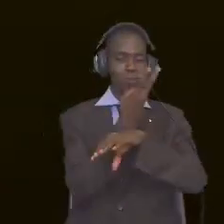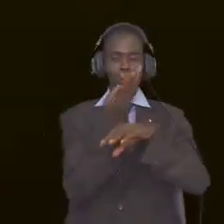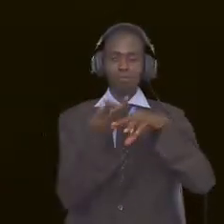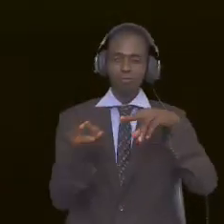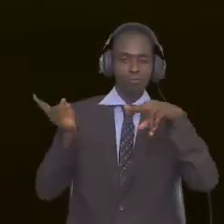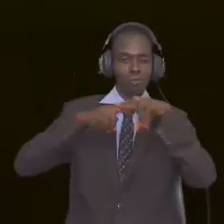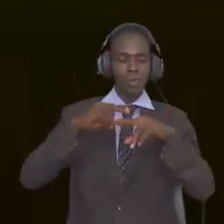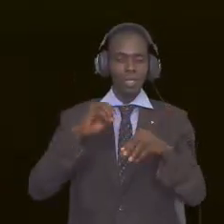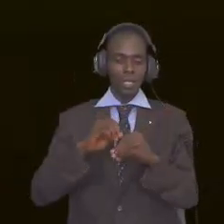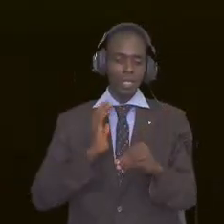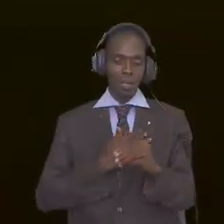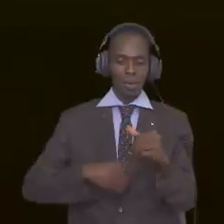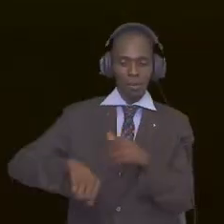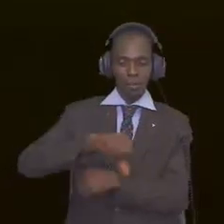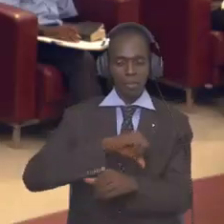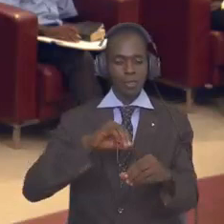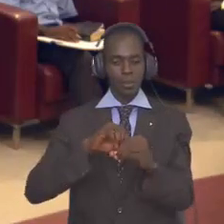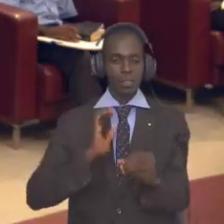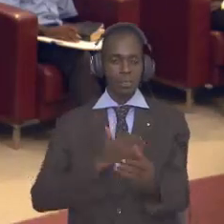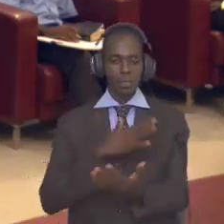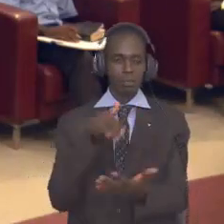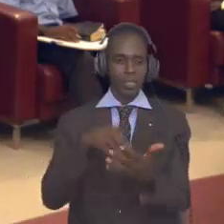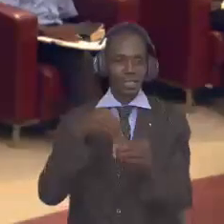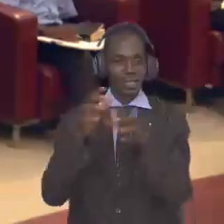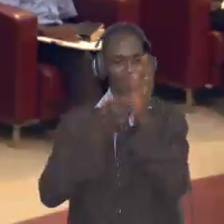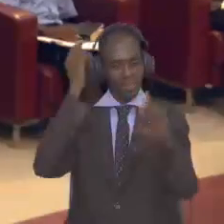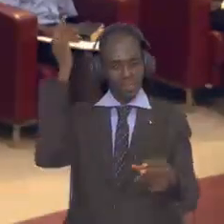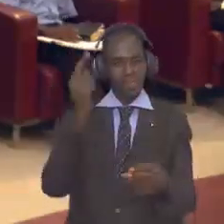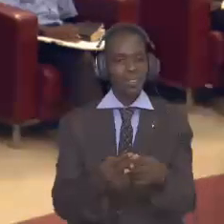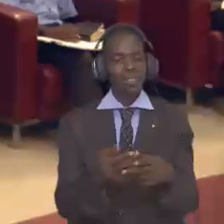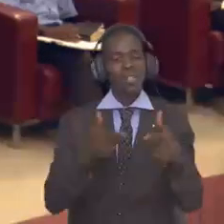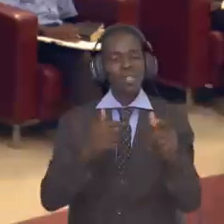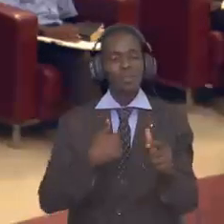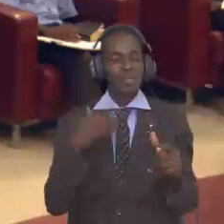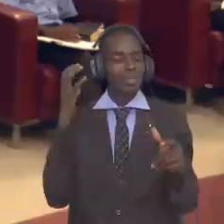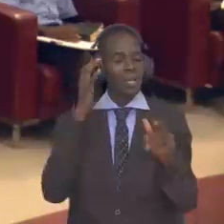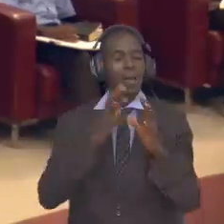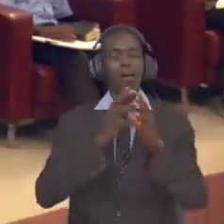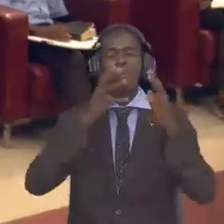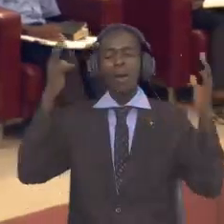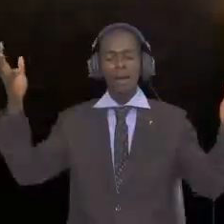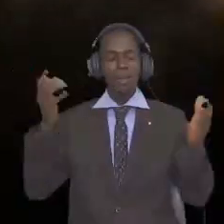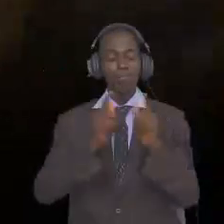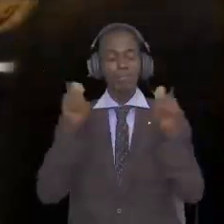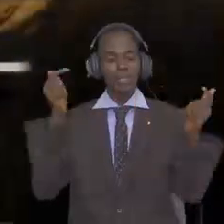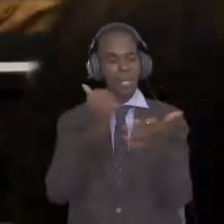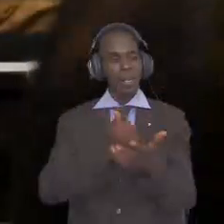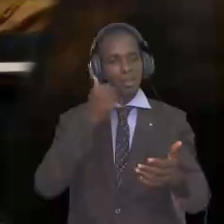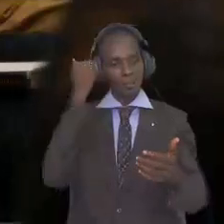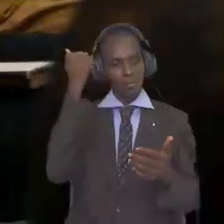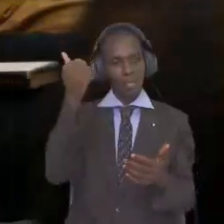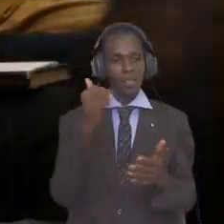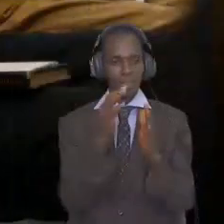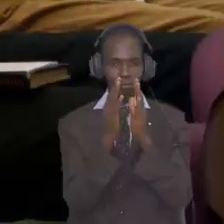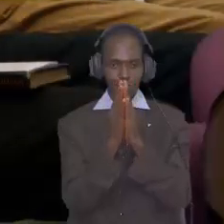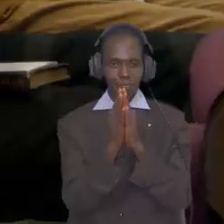our fellowship, in our midst, in Jesus' name. Let me hear a good amen. Look at